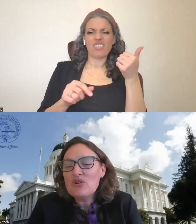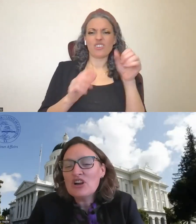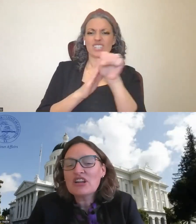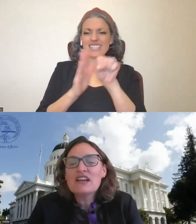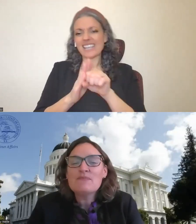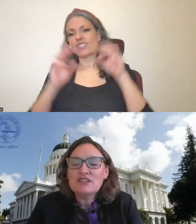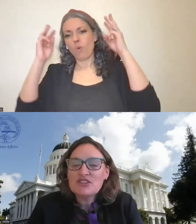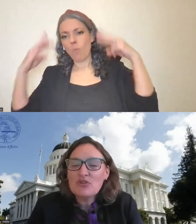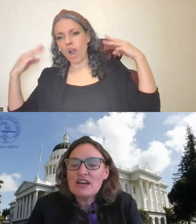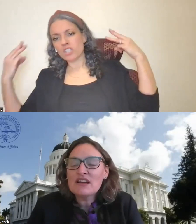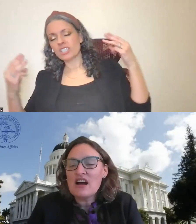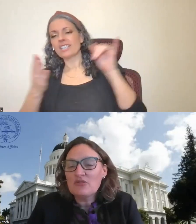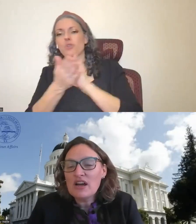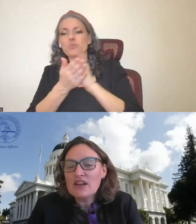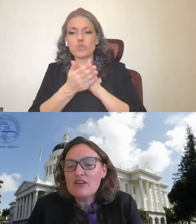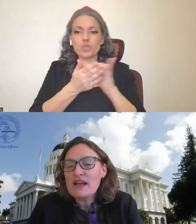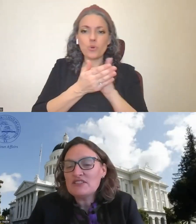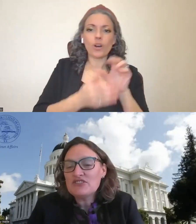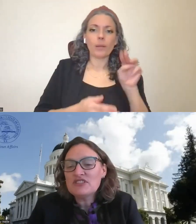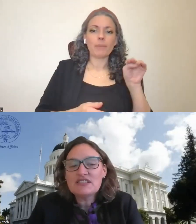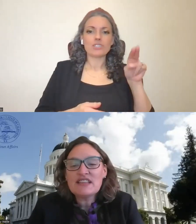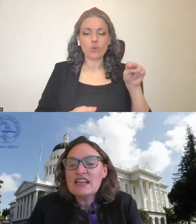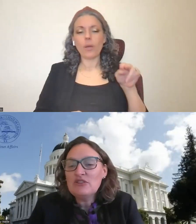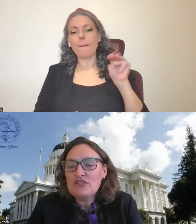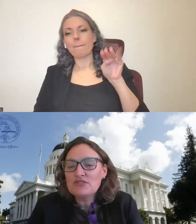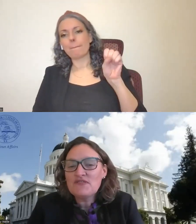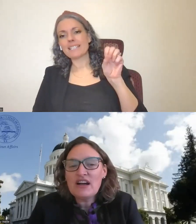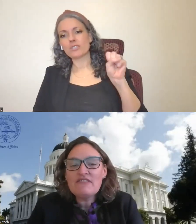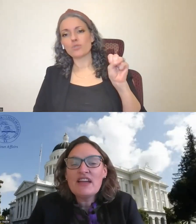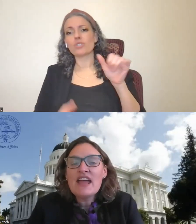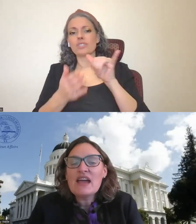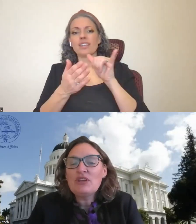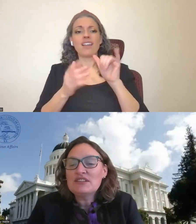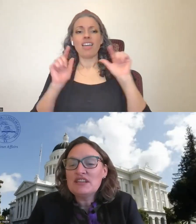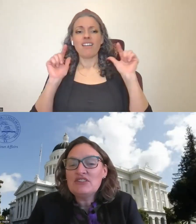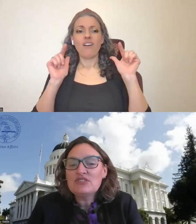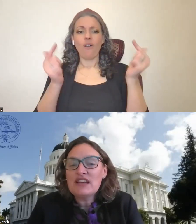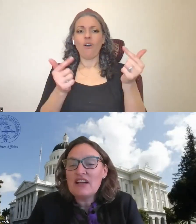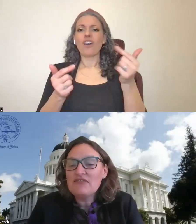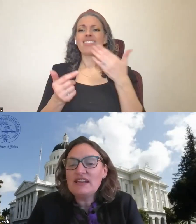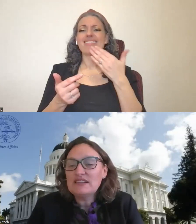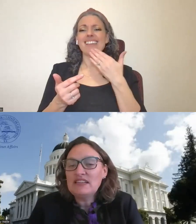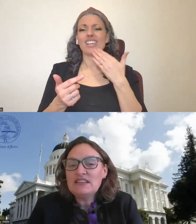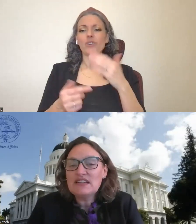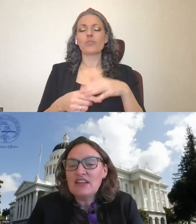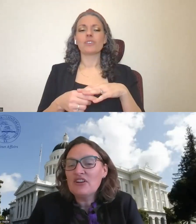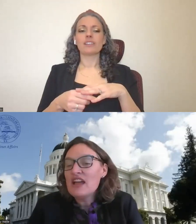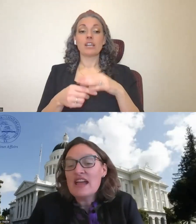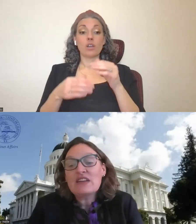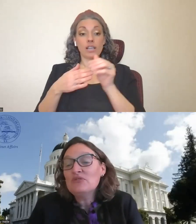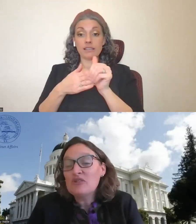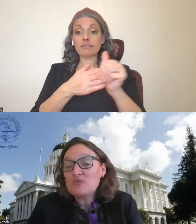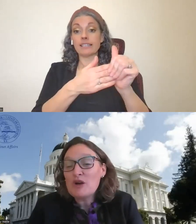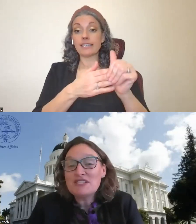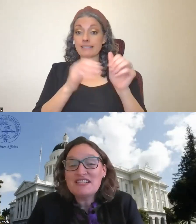New York, Minnesota, Colorado, Massachusetts. Thank you to those 5. And we continue to elevate and lead together.